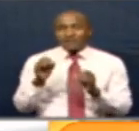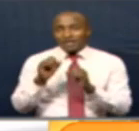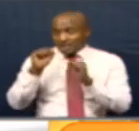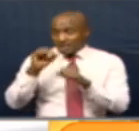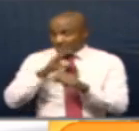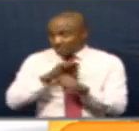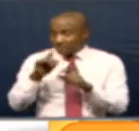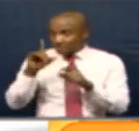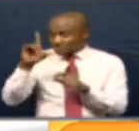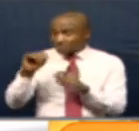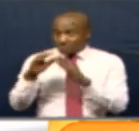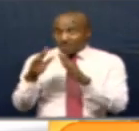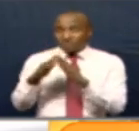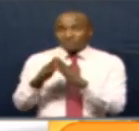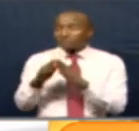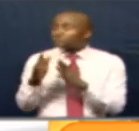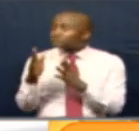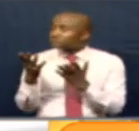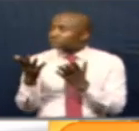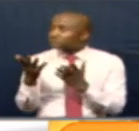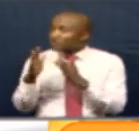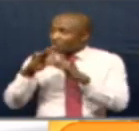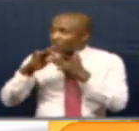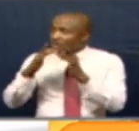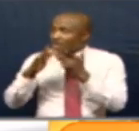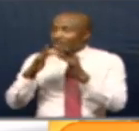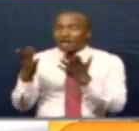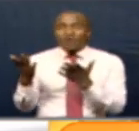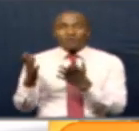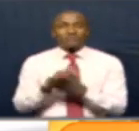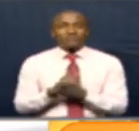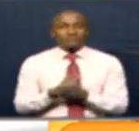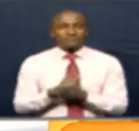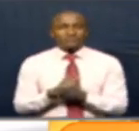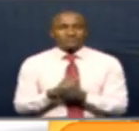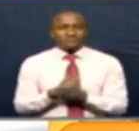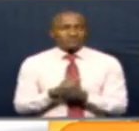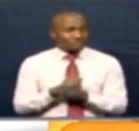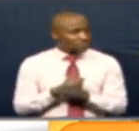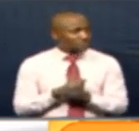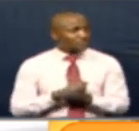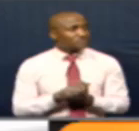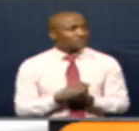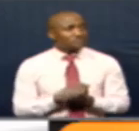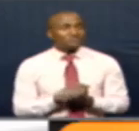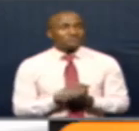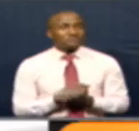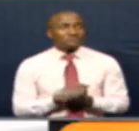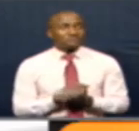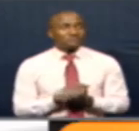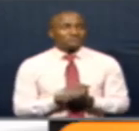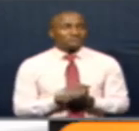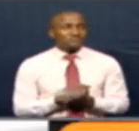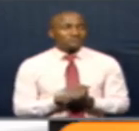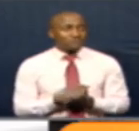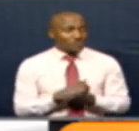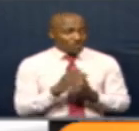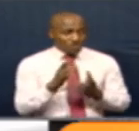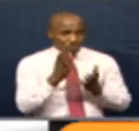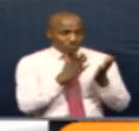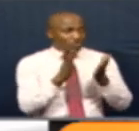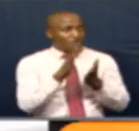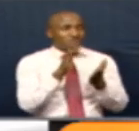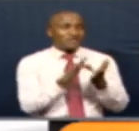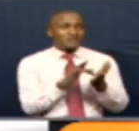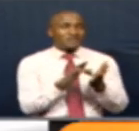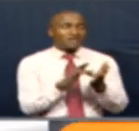affordable housing, how do they get on an online portal to put this in? The Huduma Centers. Information. Yeah.